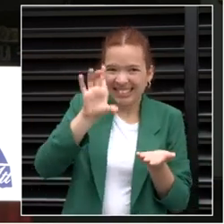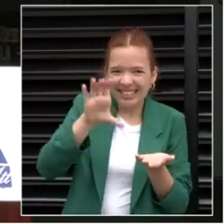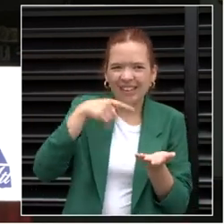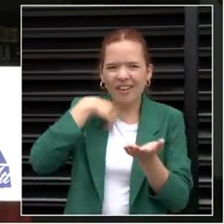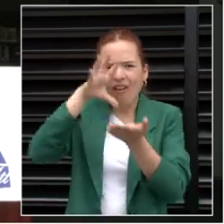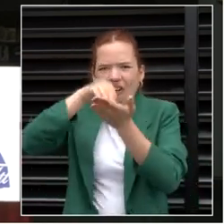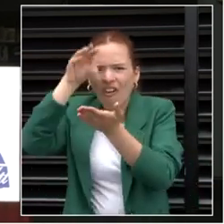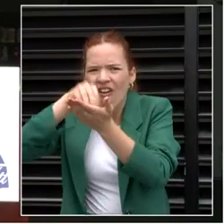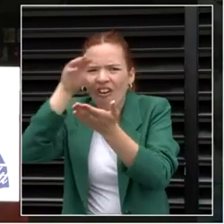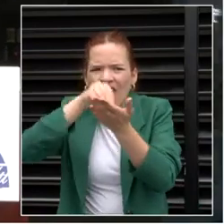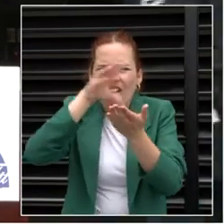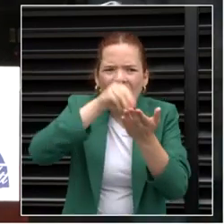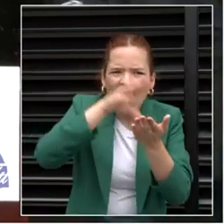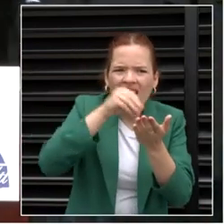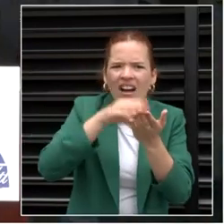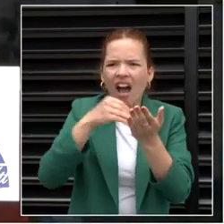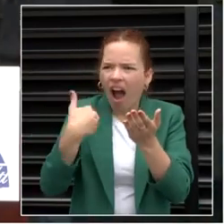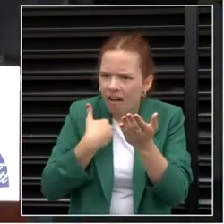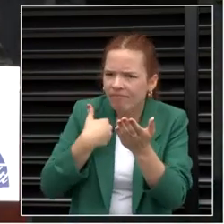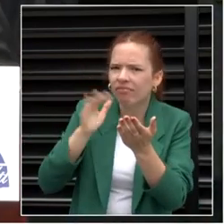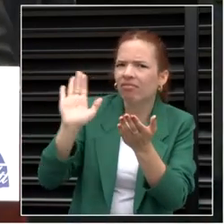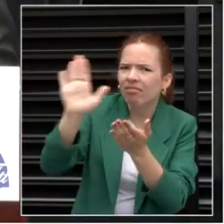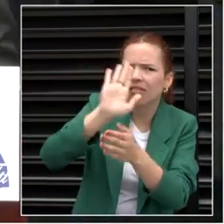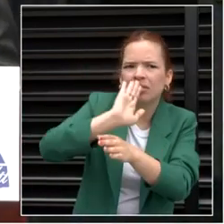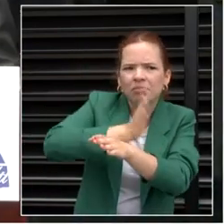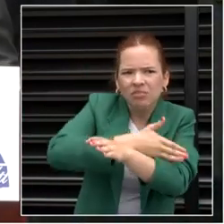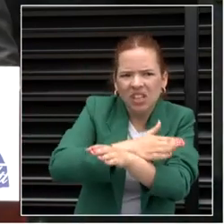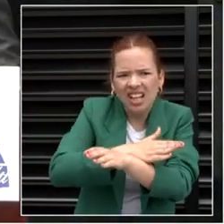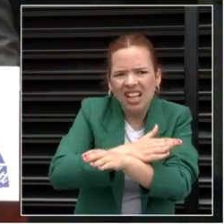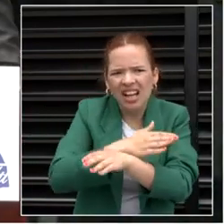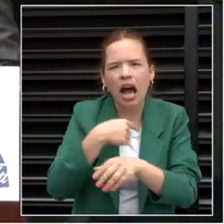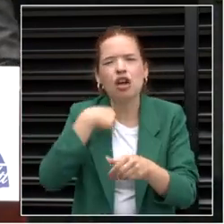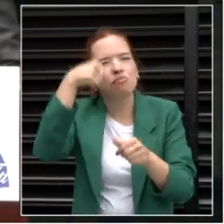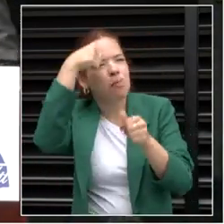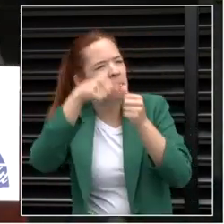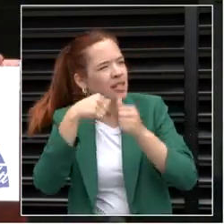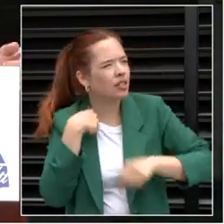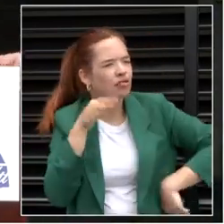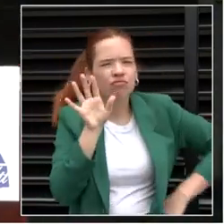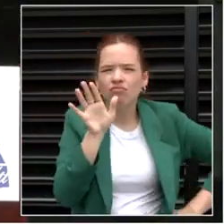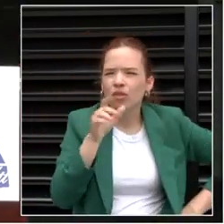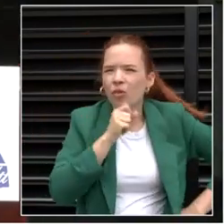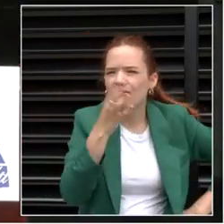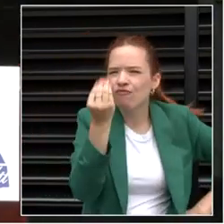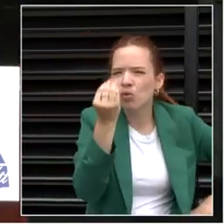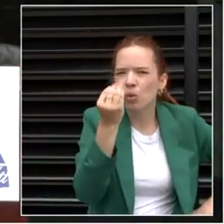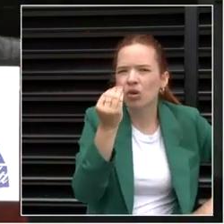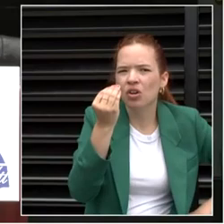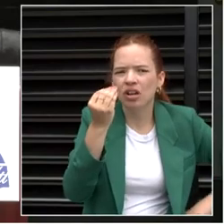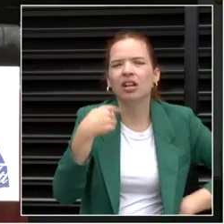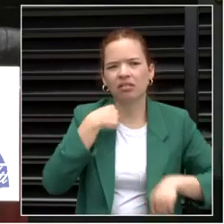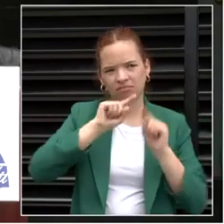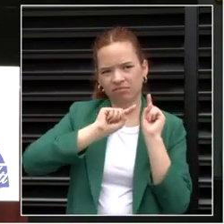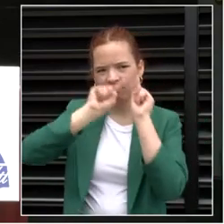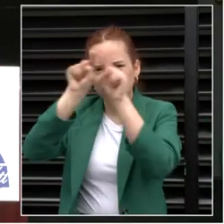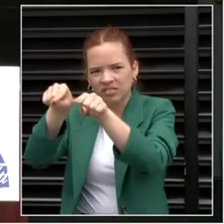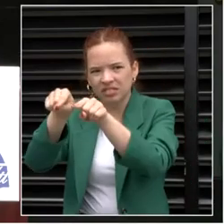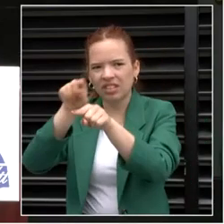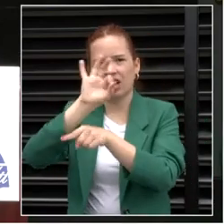I think around maybe 14 years old. It's funny because seeing Dodie